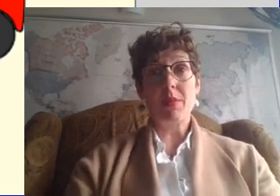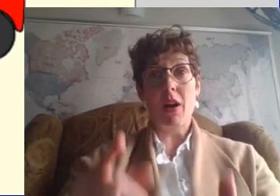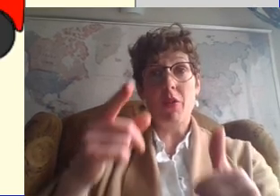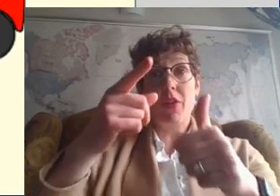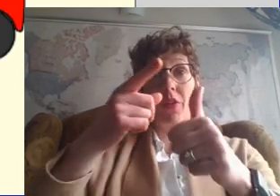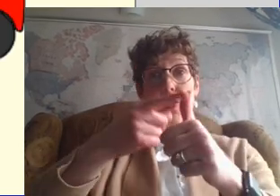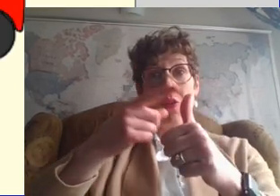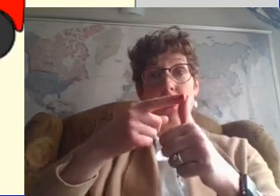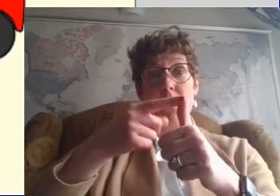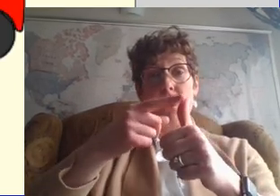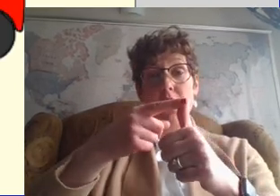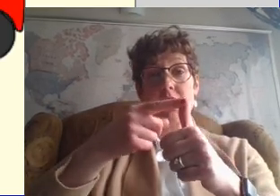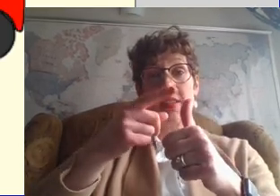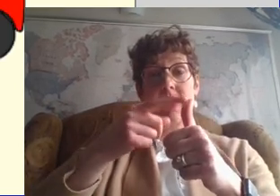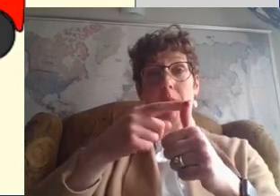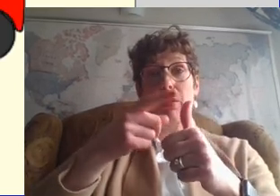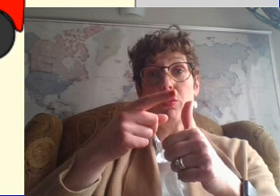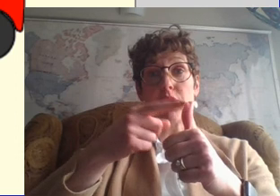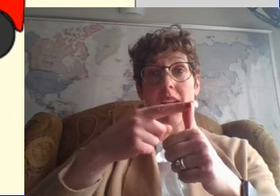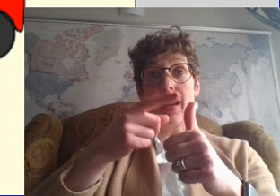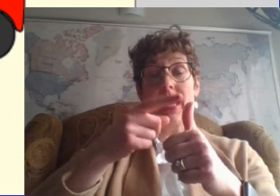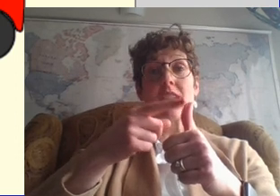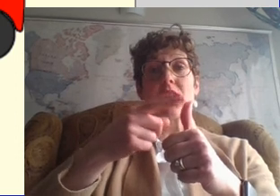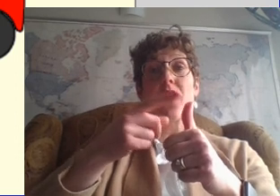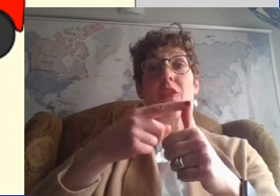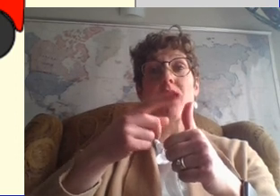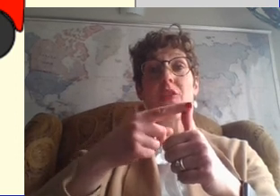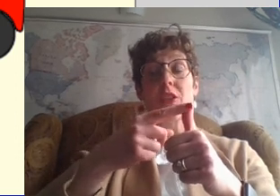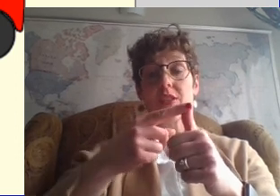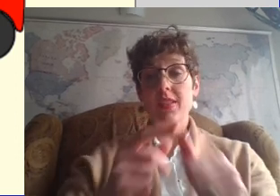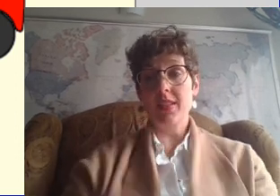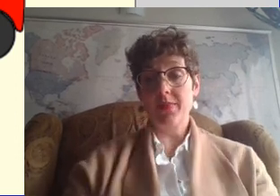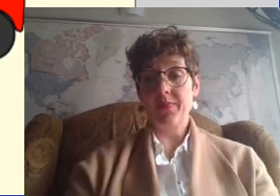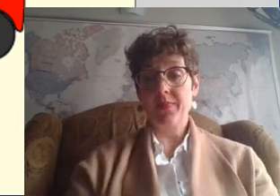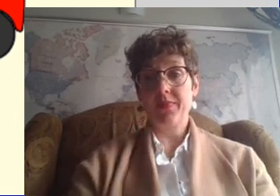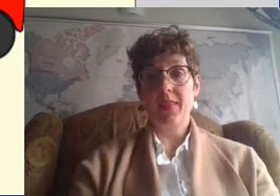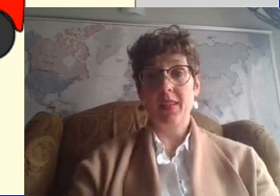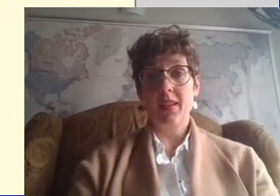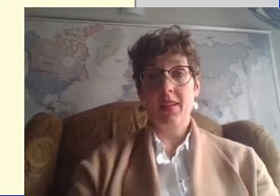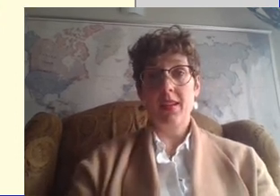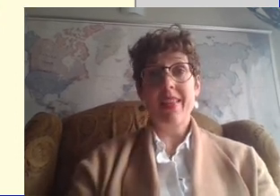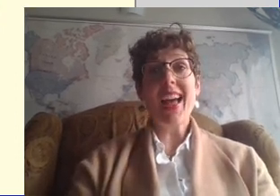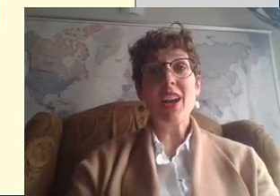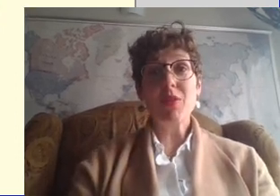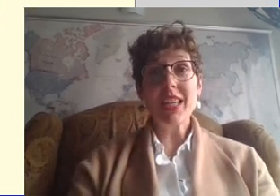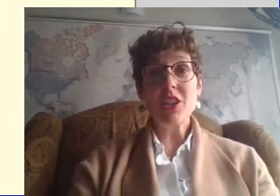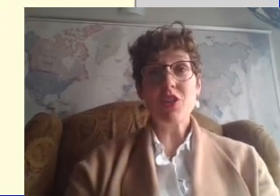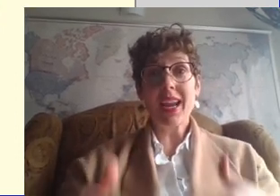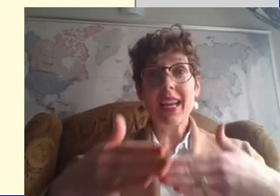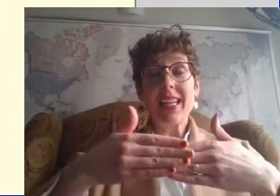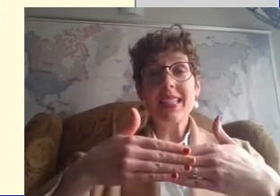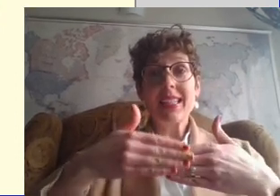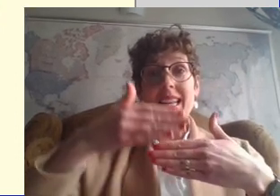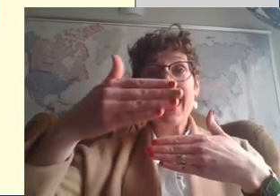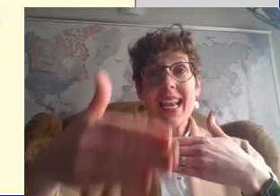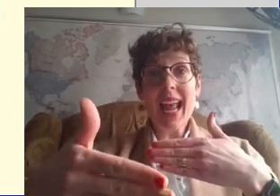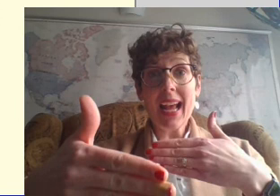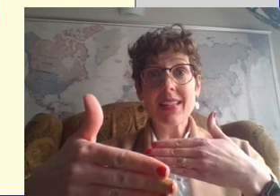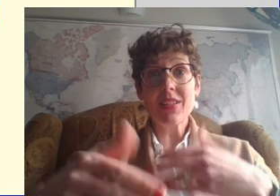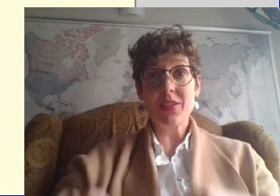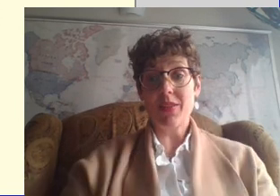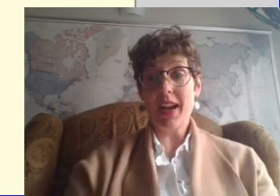And then we talked about first. That blue train is first. That green train